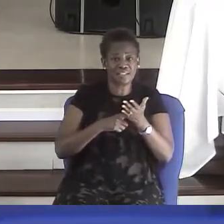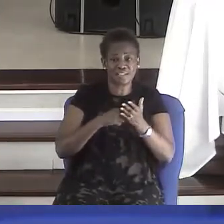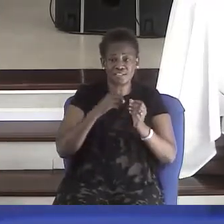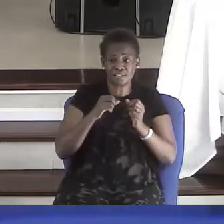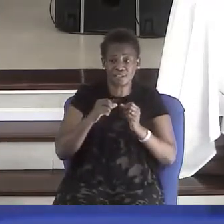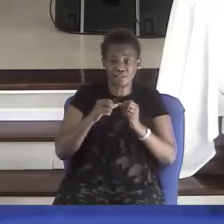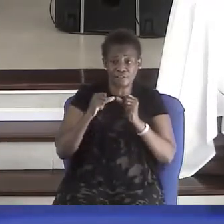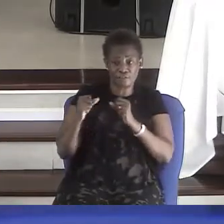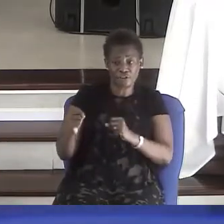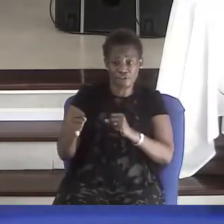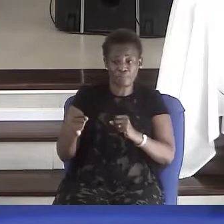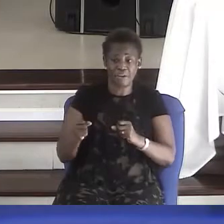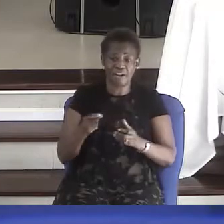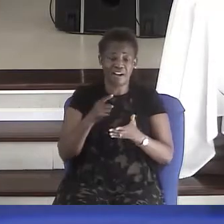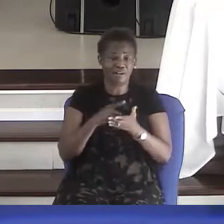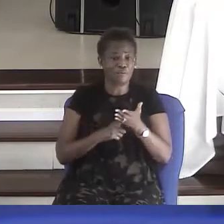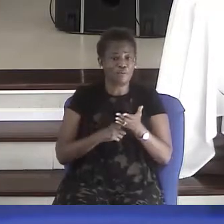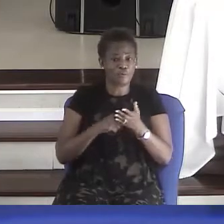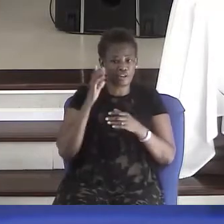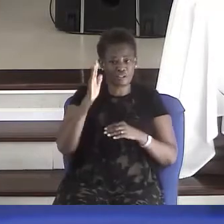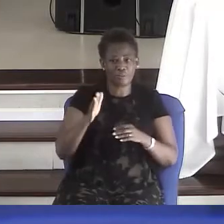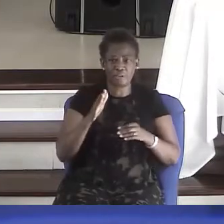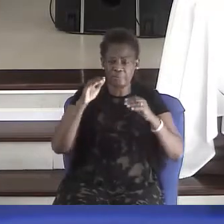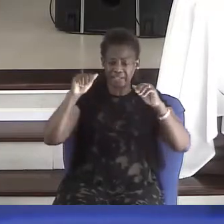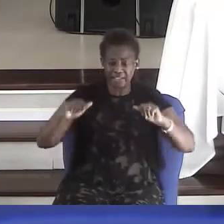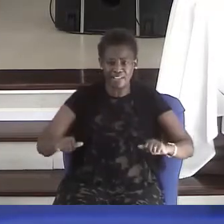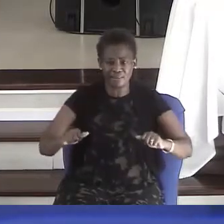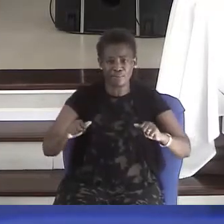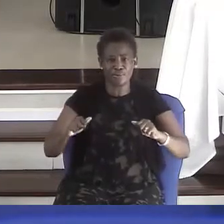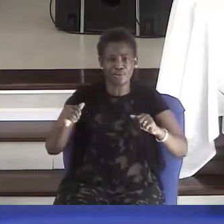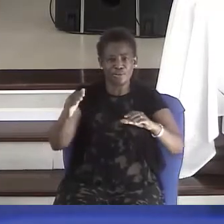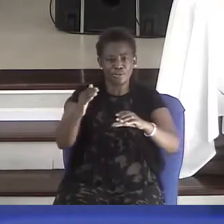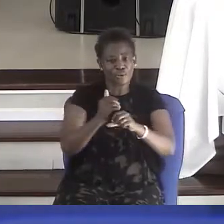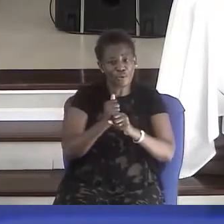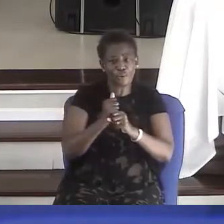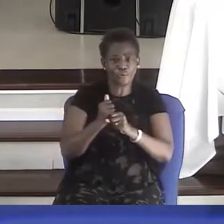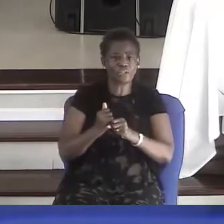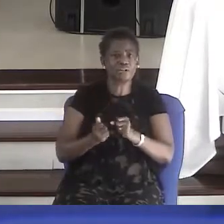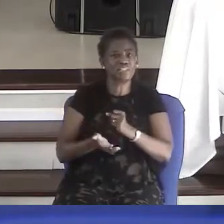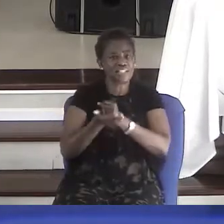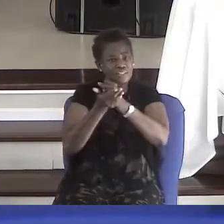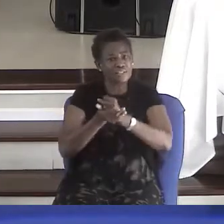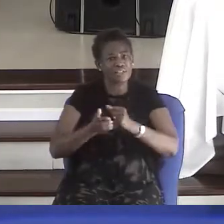be able to hold us in a time of